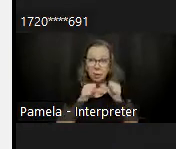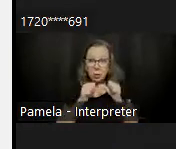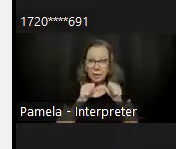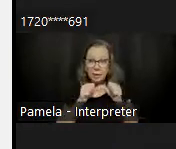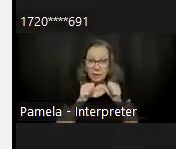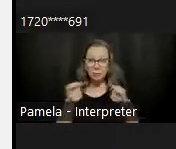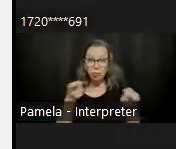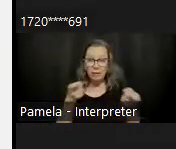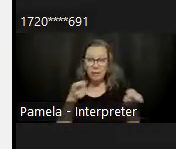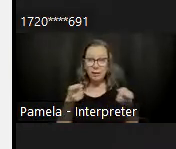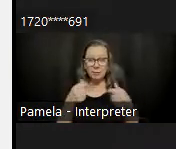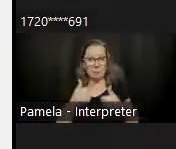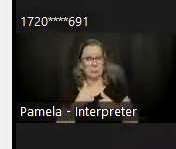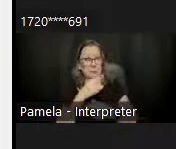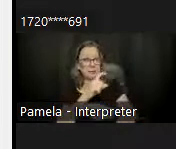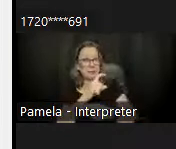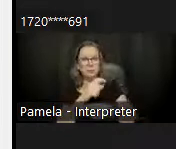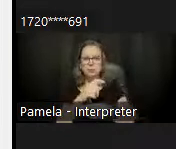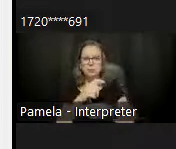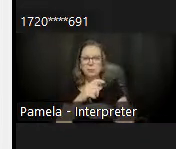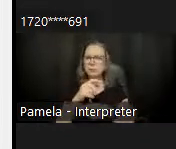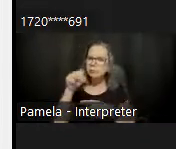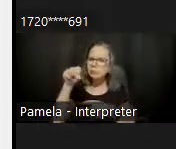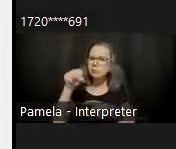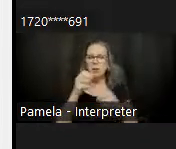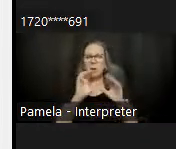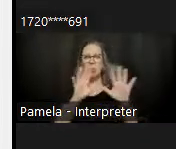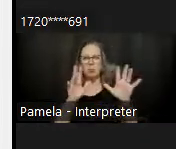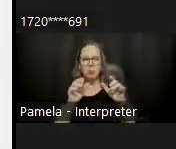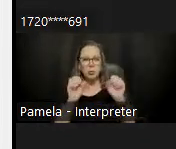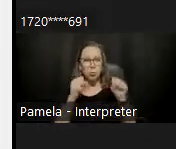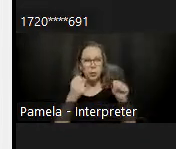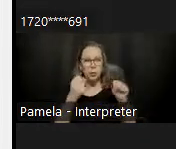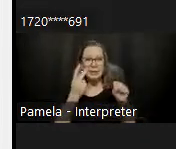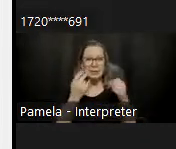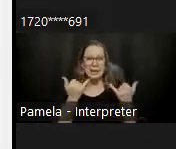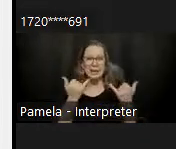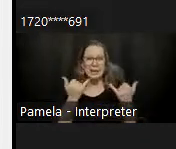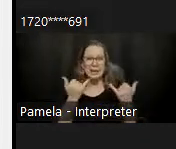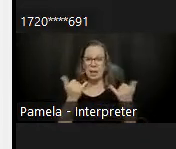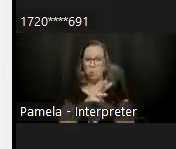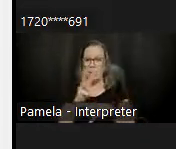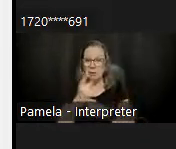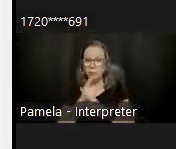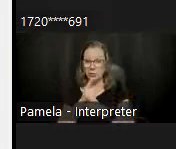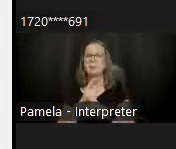Me? Yeah. Oh, I think they're able to see this one now, right? You see the website, right? Okay. okay, perfect.